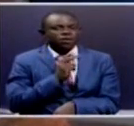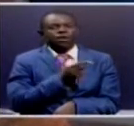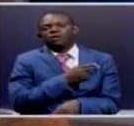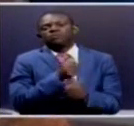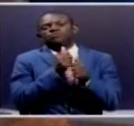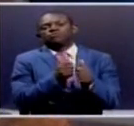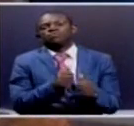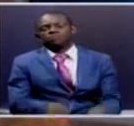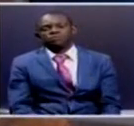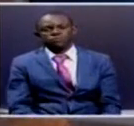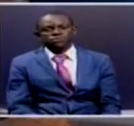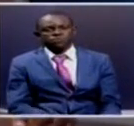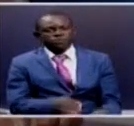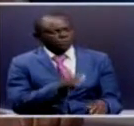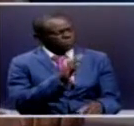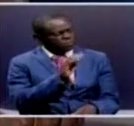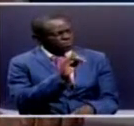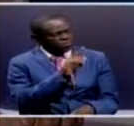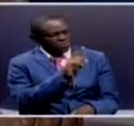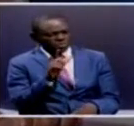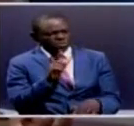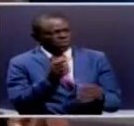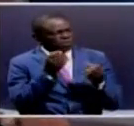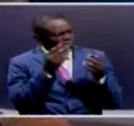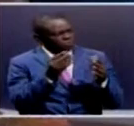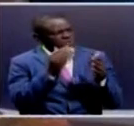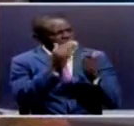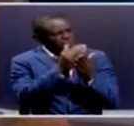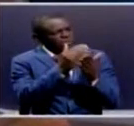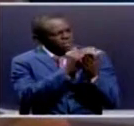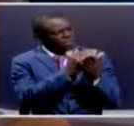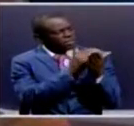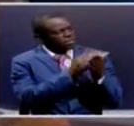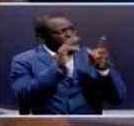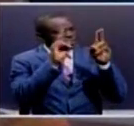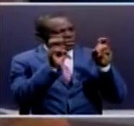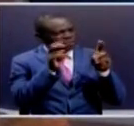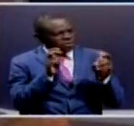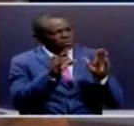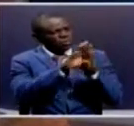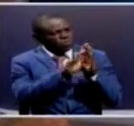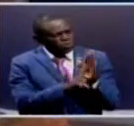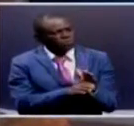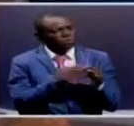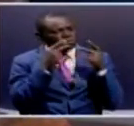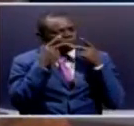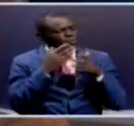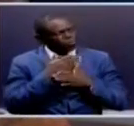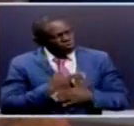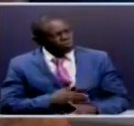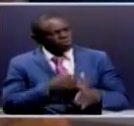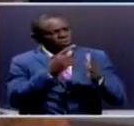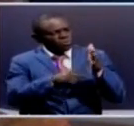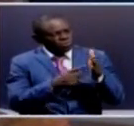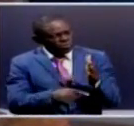mouthful: National Dialogue, Constitutional Electoral Process, Public Order and Political Parties Bill. Why is it so? You had to put the agenda in the title of the bill.